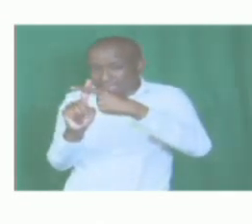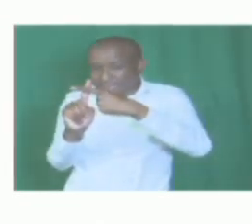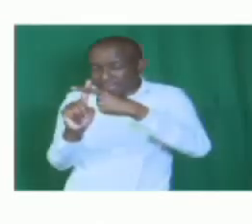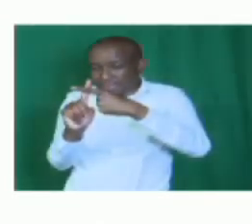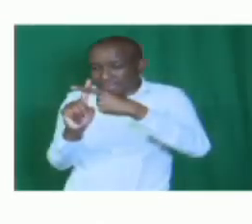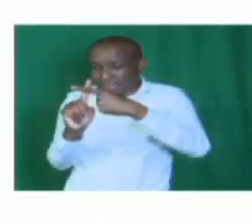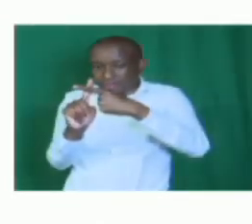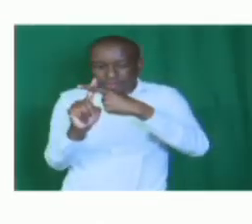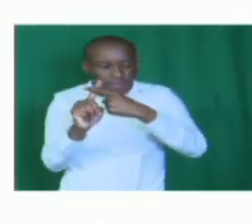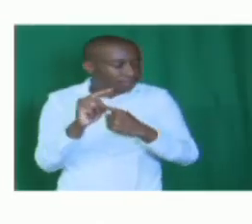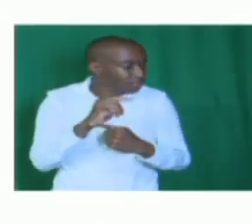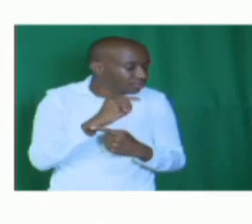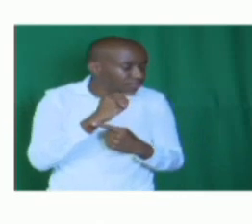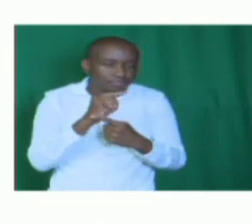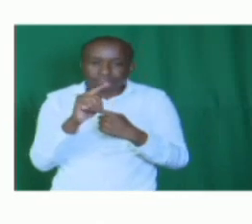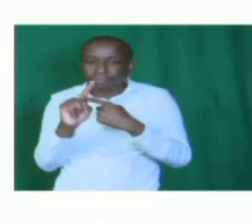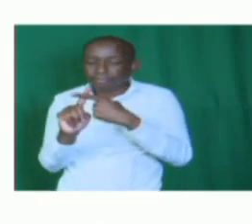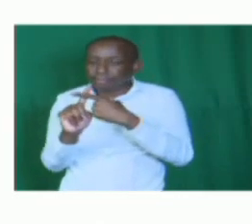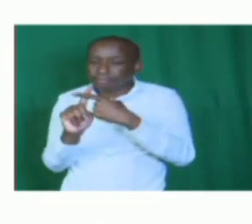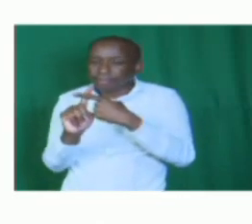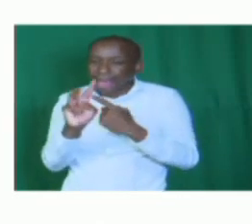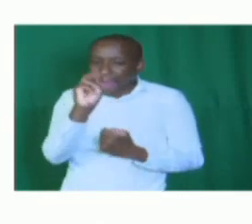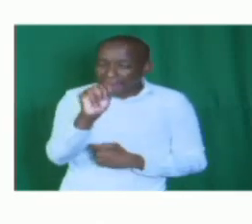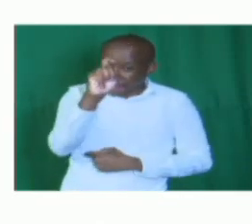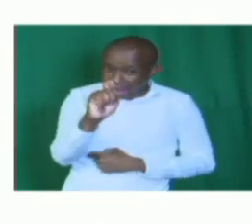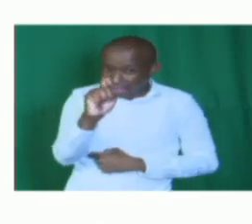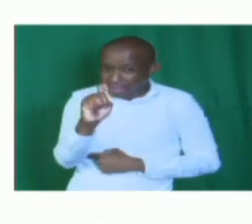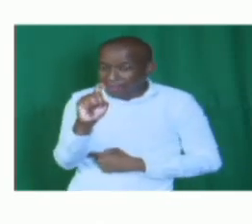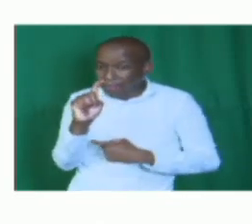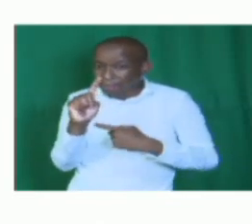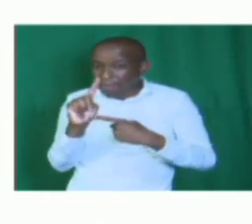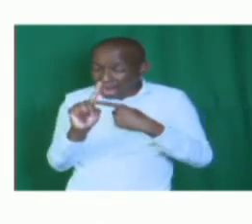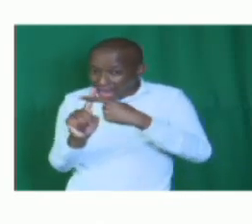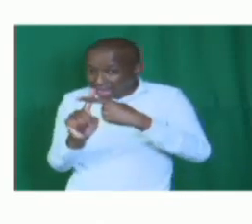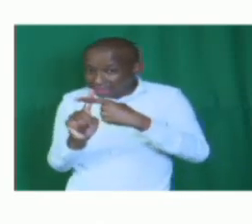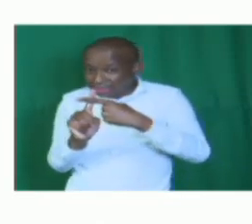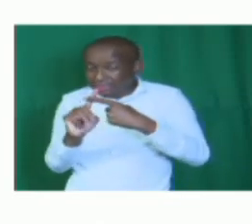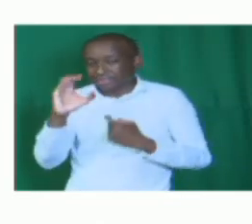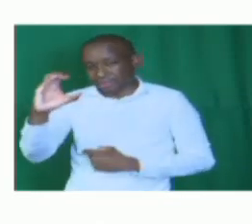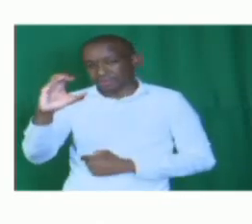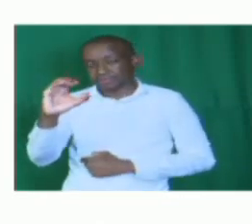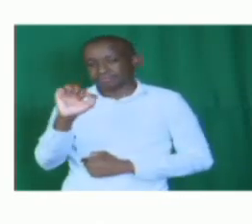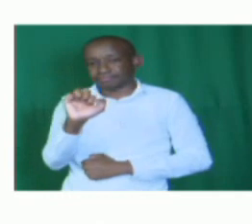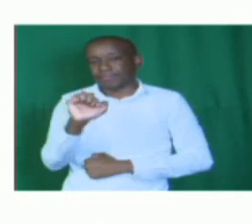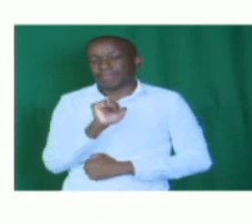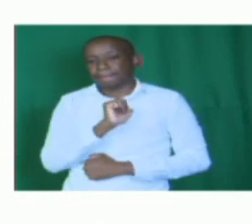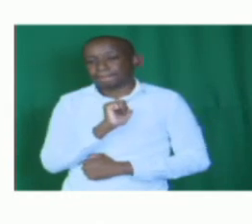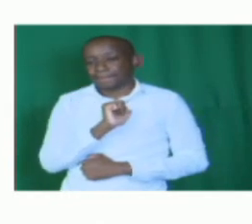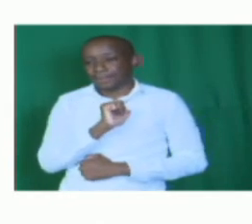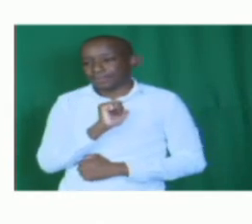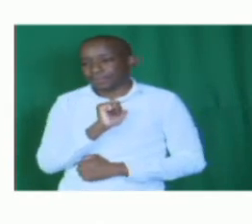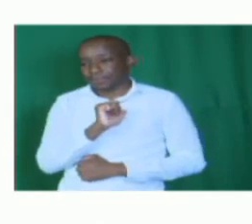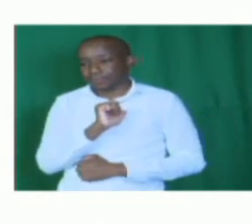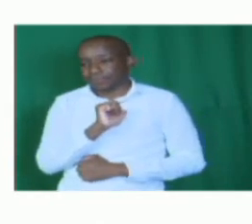we are going to have mx plus c.